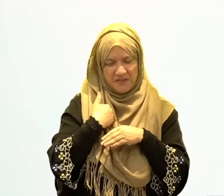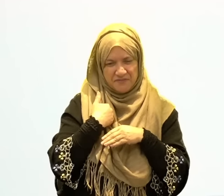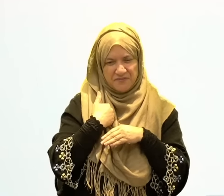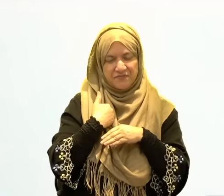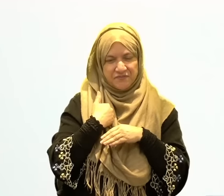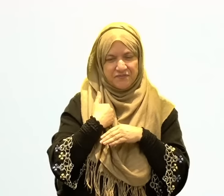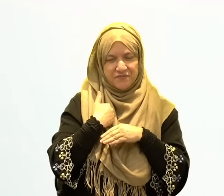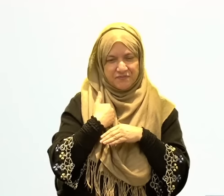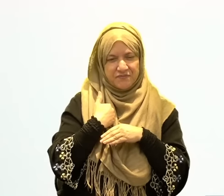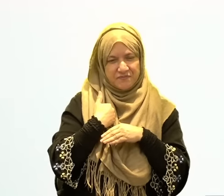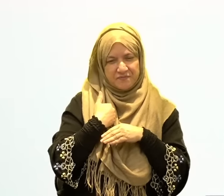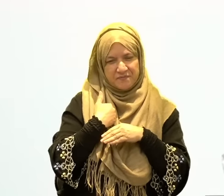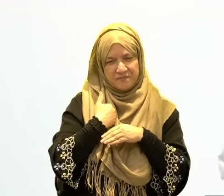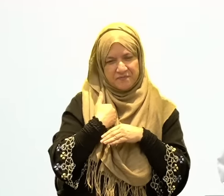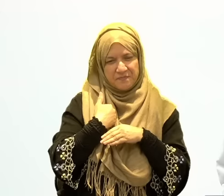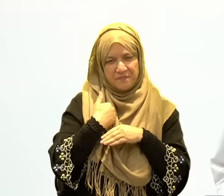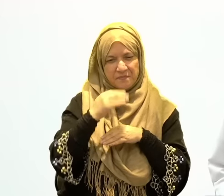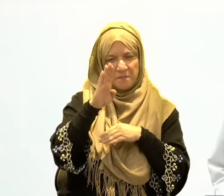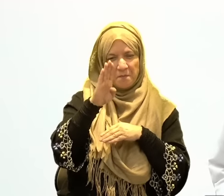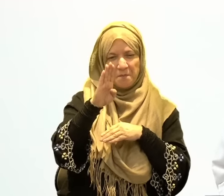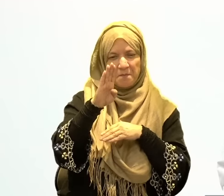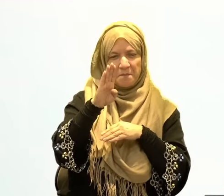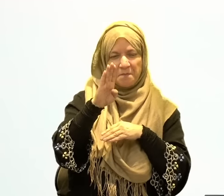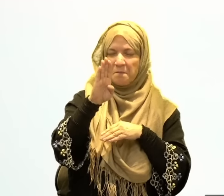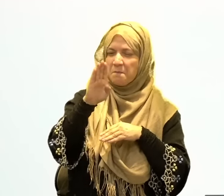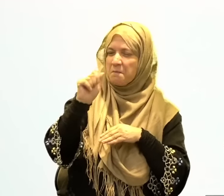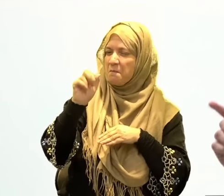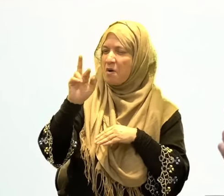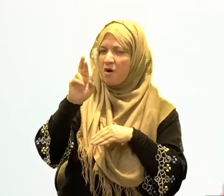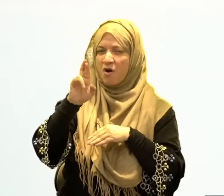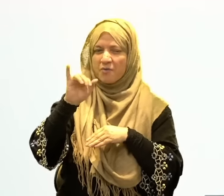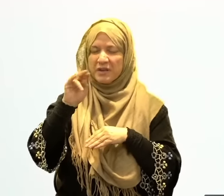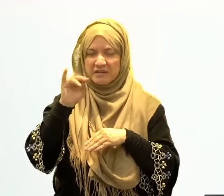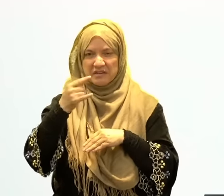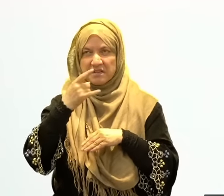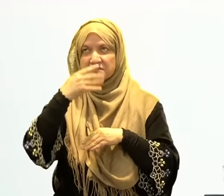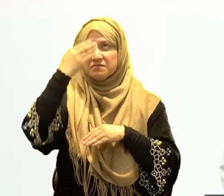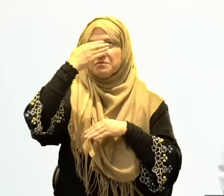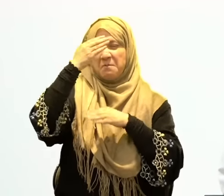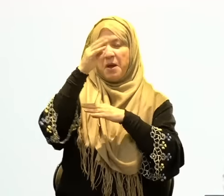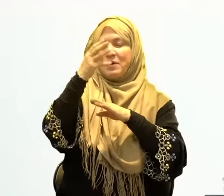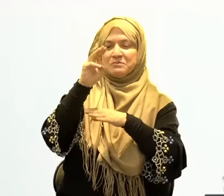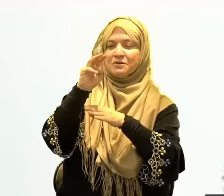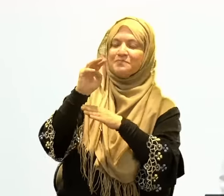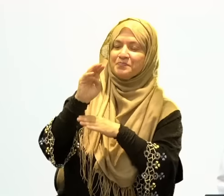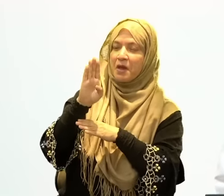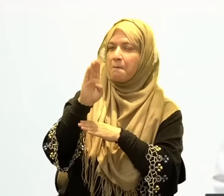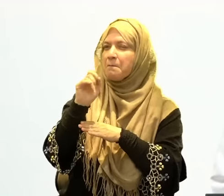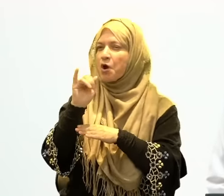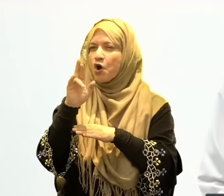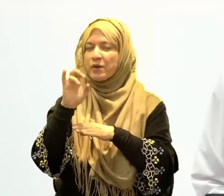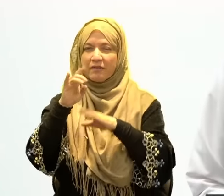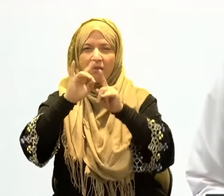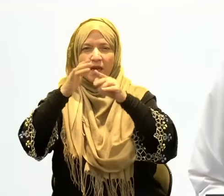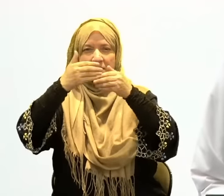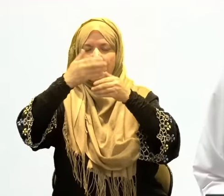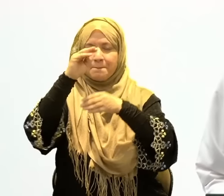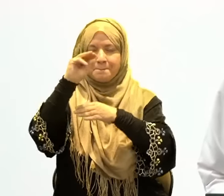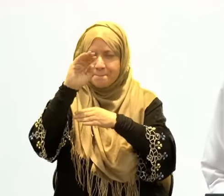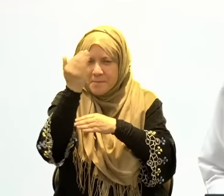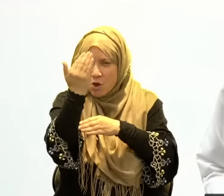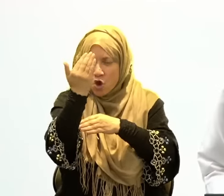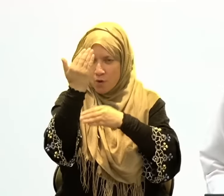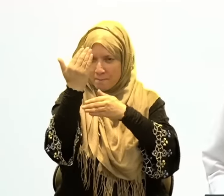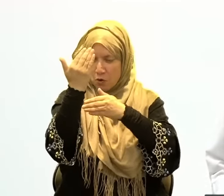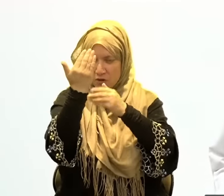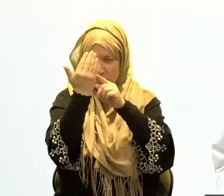rahimahullah. He says that my uncle taught me something every night before I would go to sleep when I was 7 years old. He said to me, listen, I'm going to tell you to